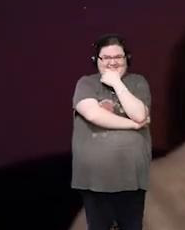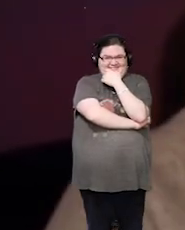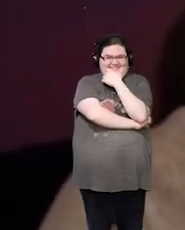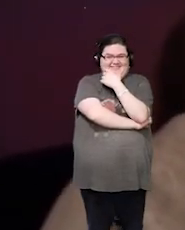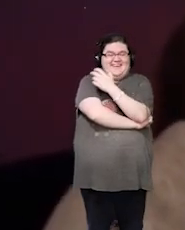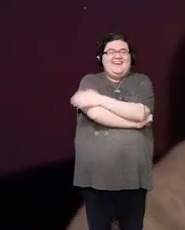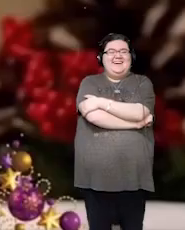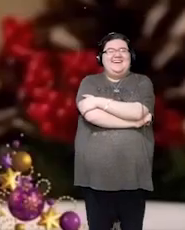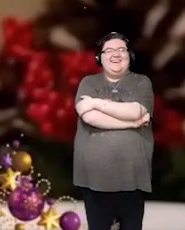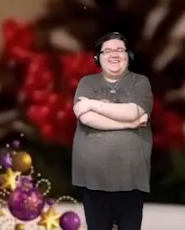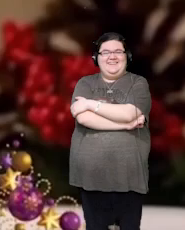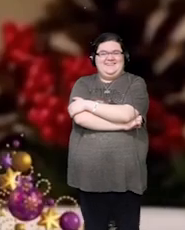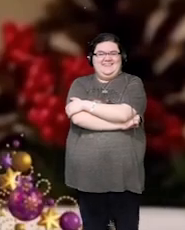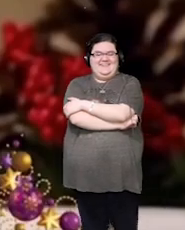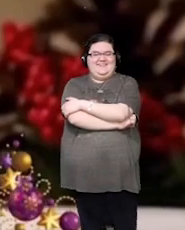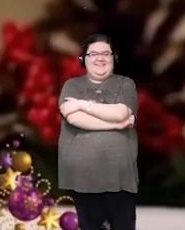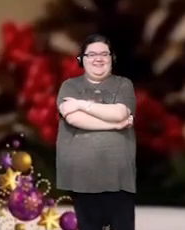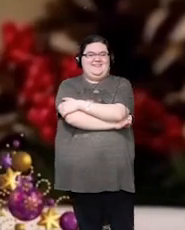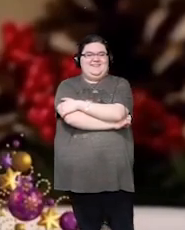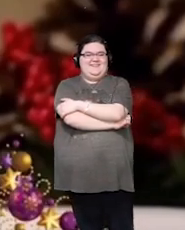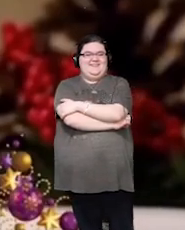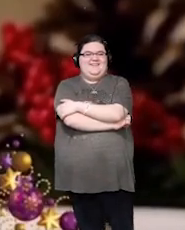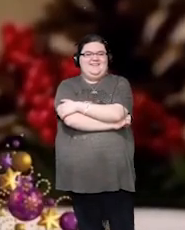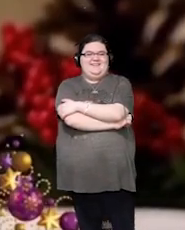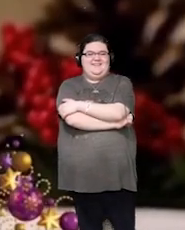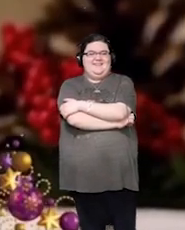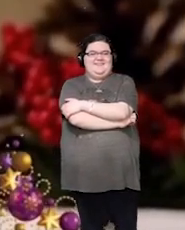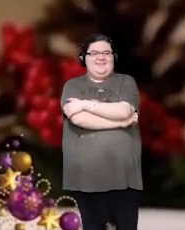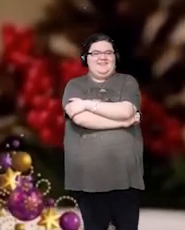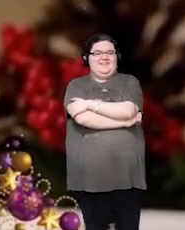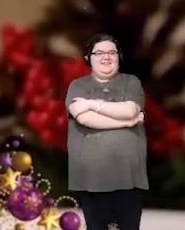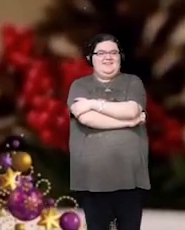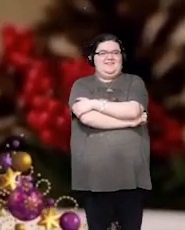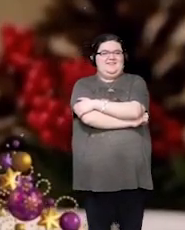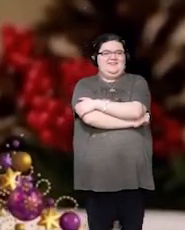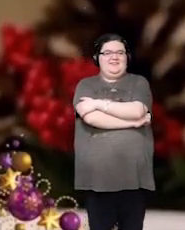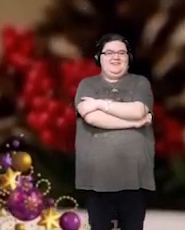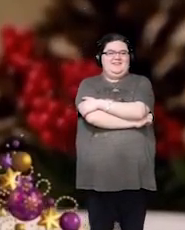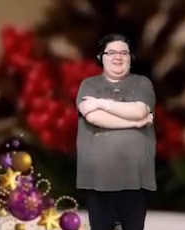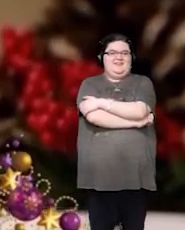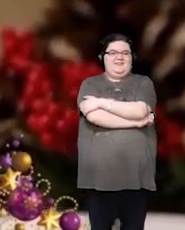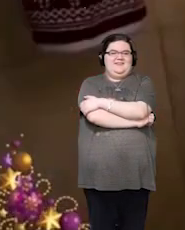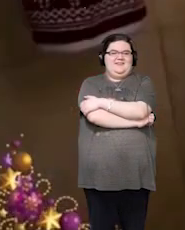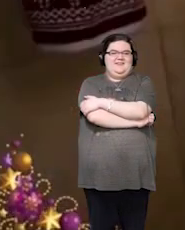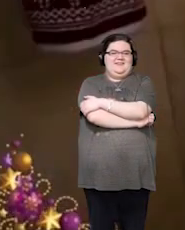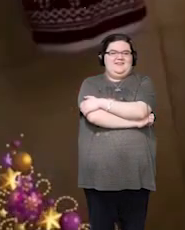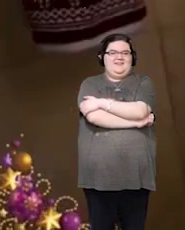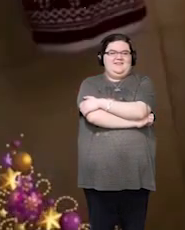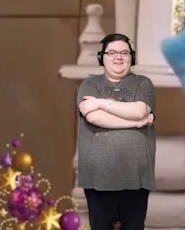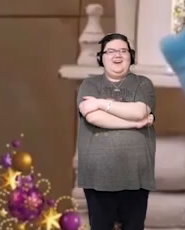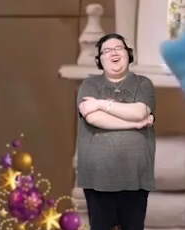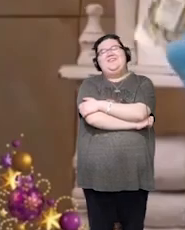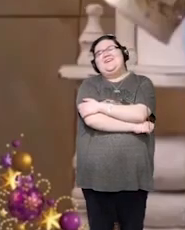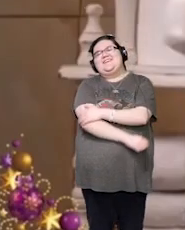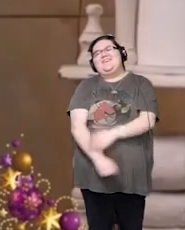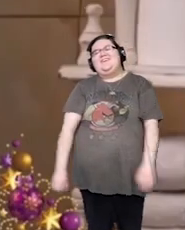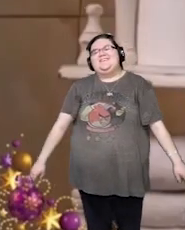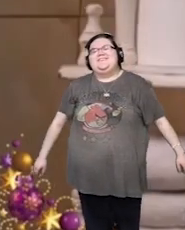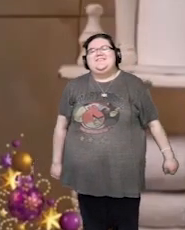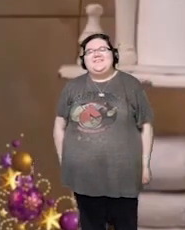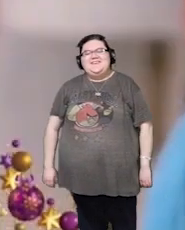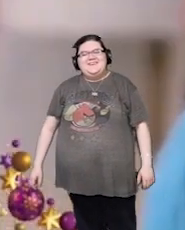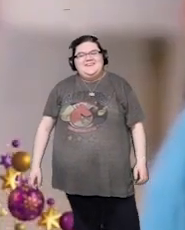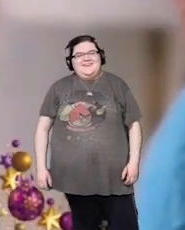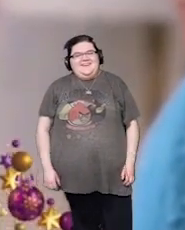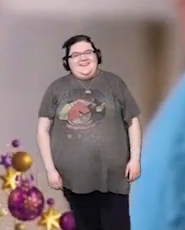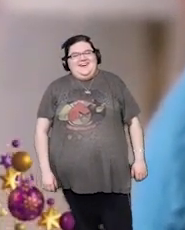bug. Look, Kringle, you never should have pinched off a hot slice of fruitcake without using poopery. Poopery? Oh my god.